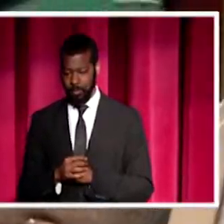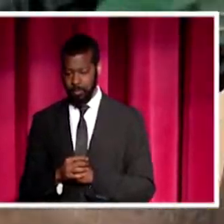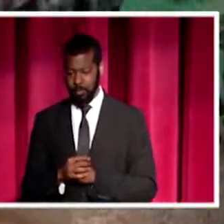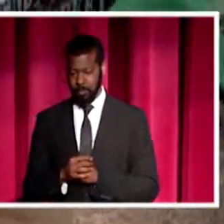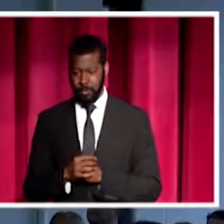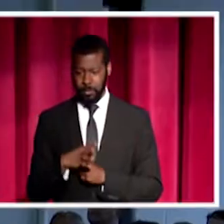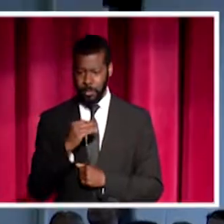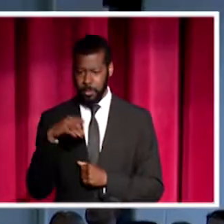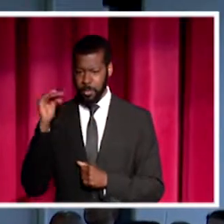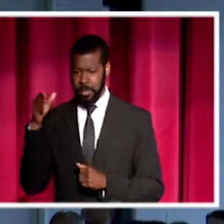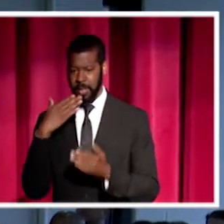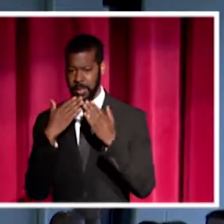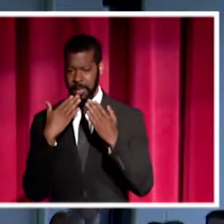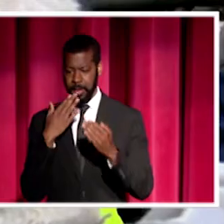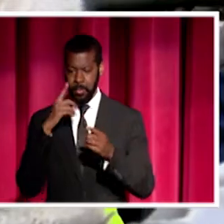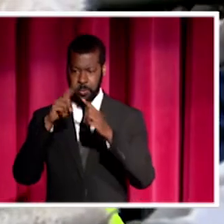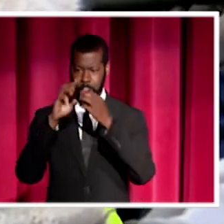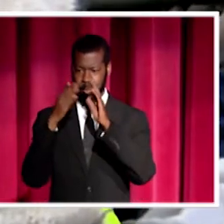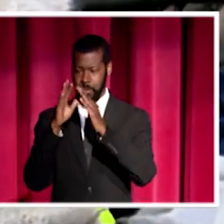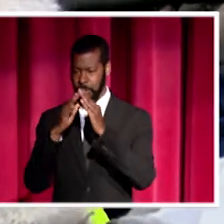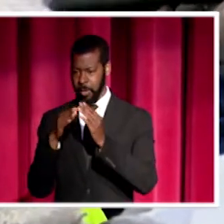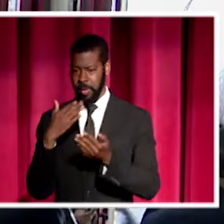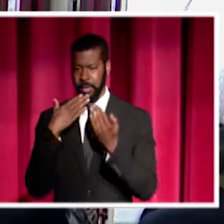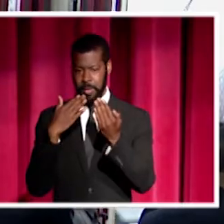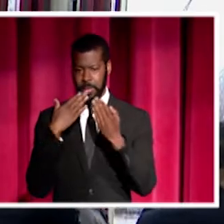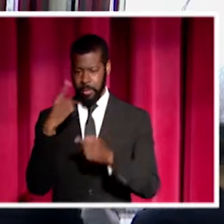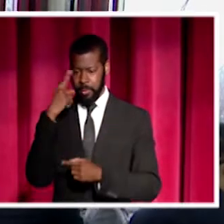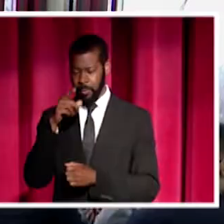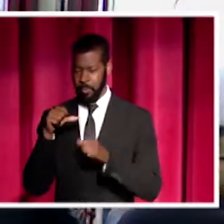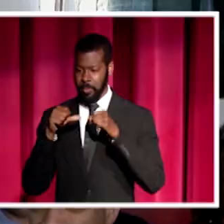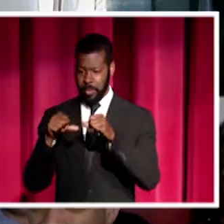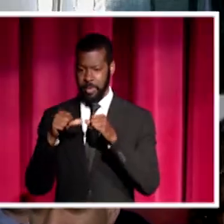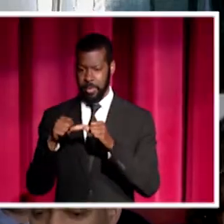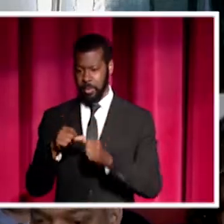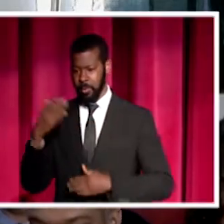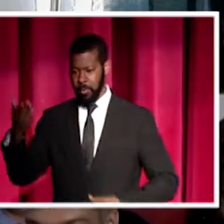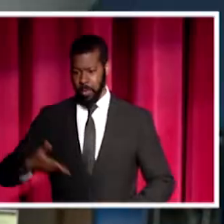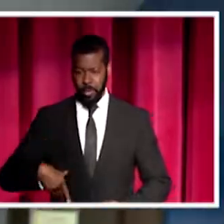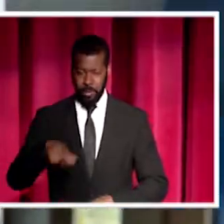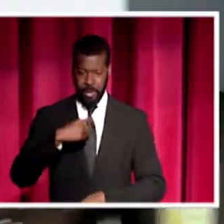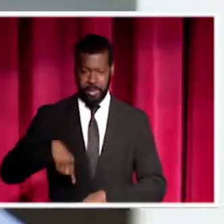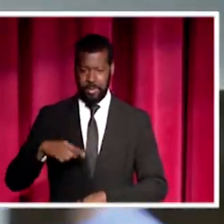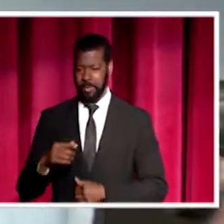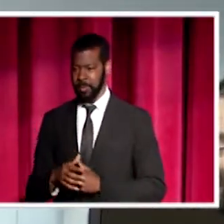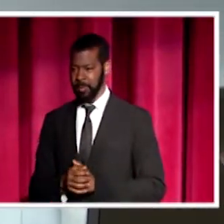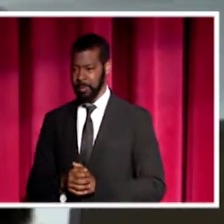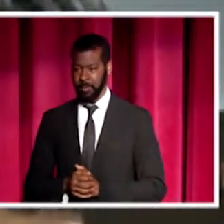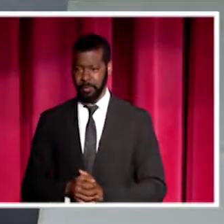We also want to say thank you to the community. Thank you for continuing to welcome us.